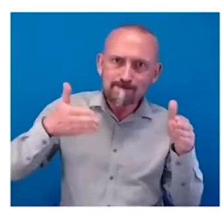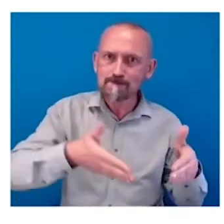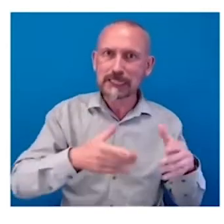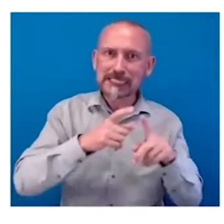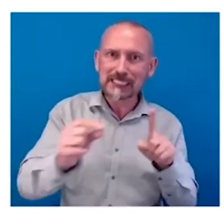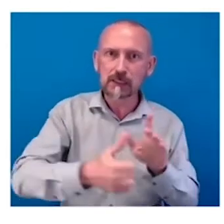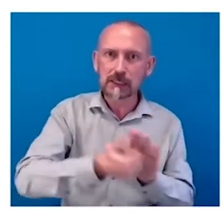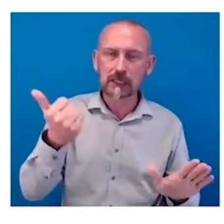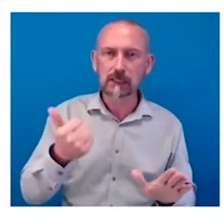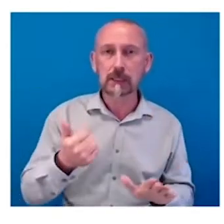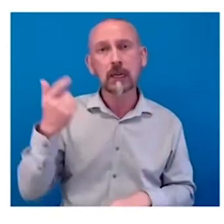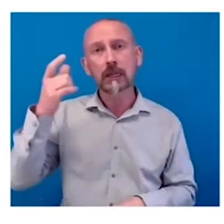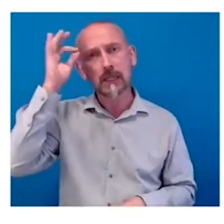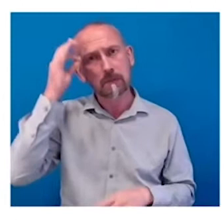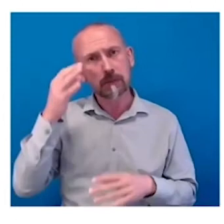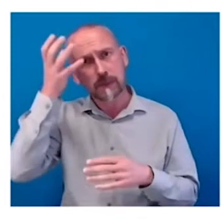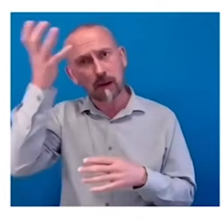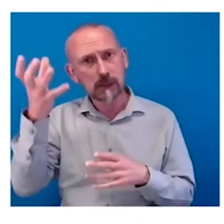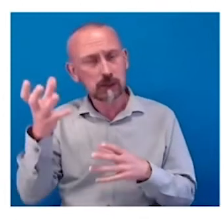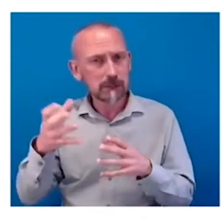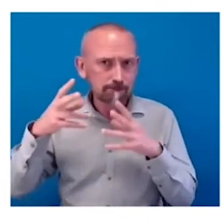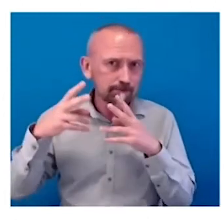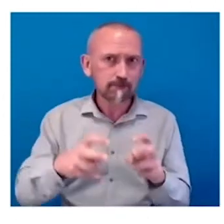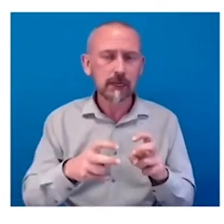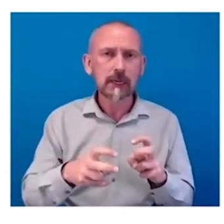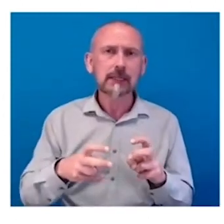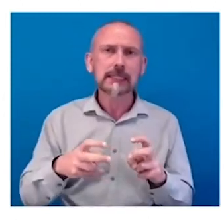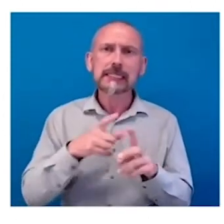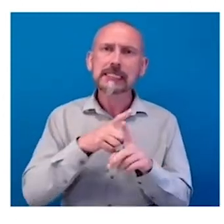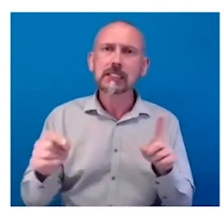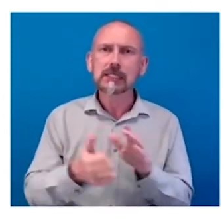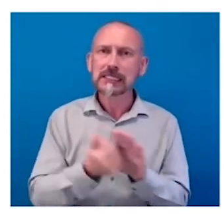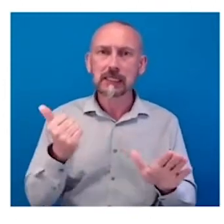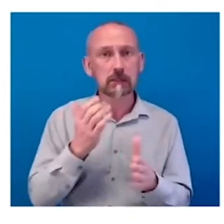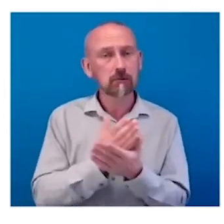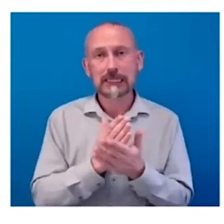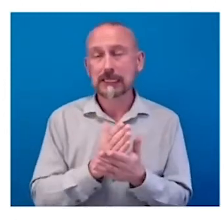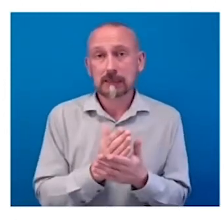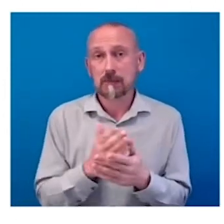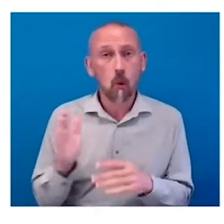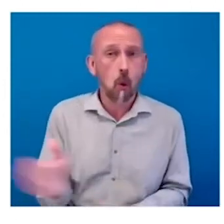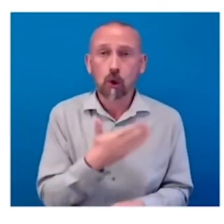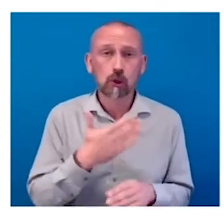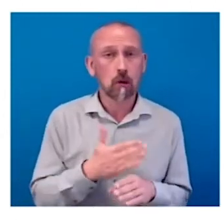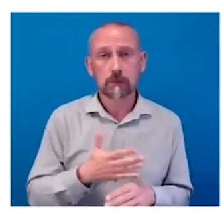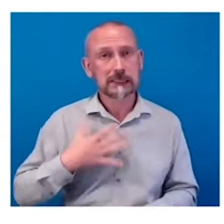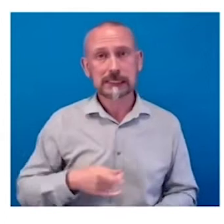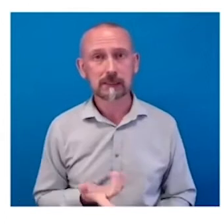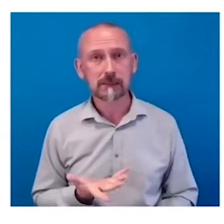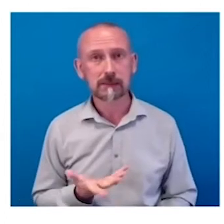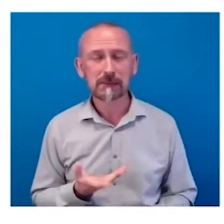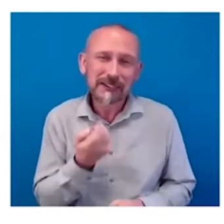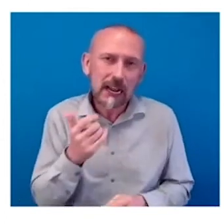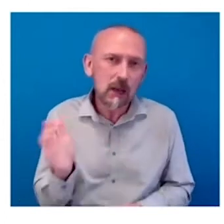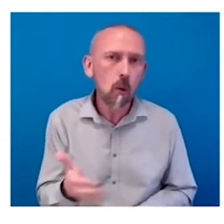stated that digital skills are a near universal requirement of finding a job. And so even if we're not talking about